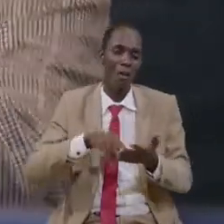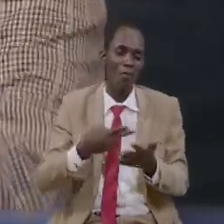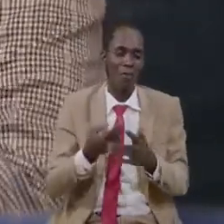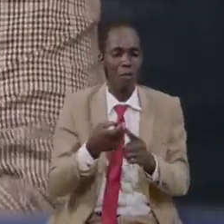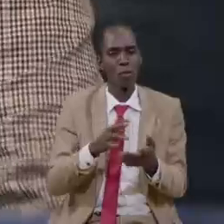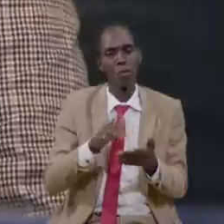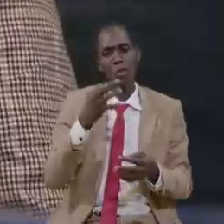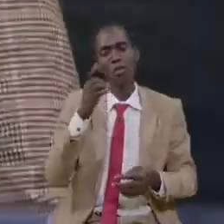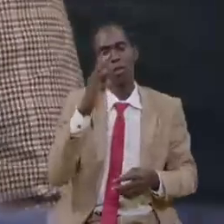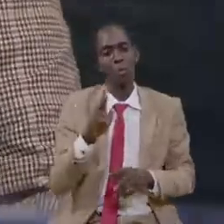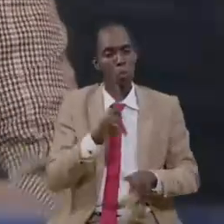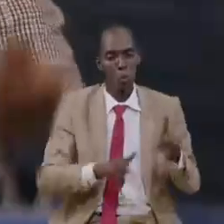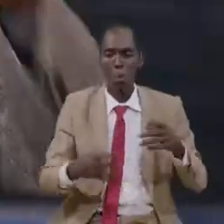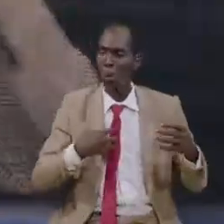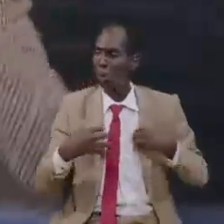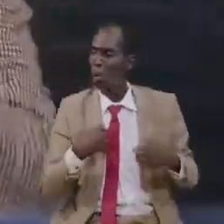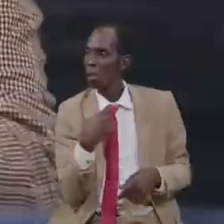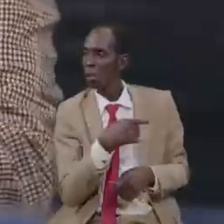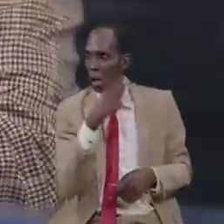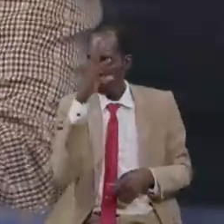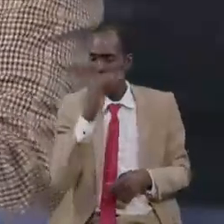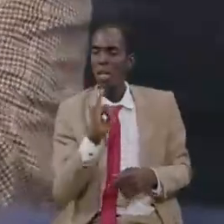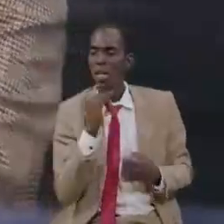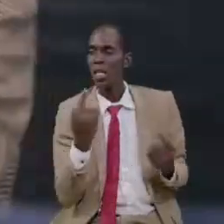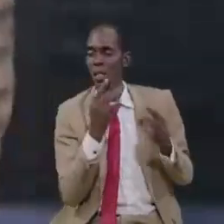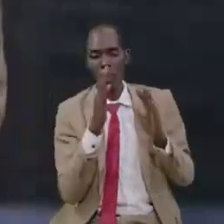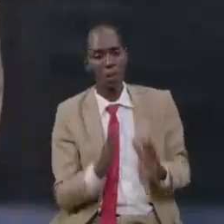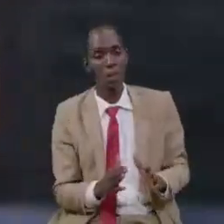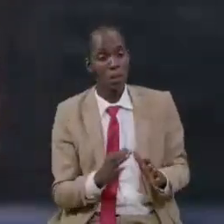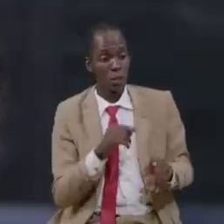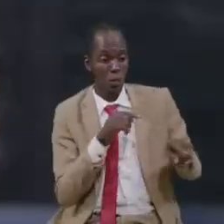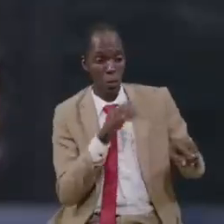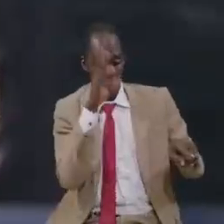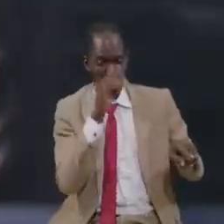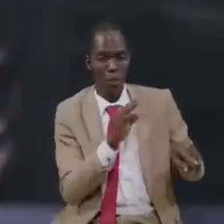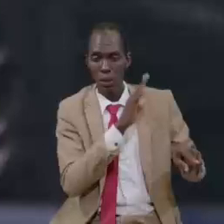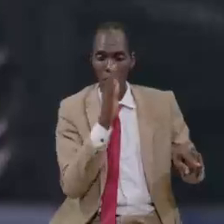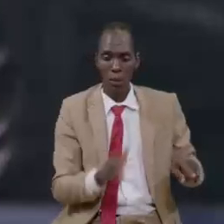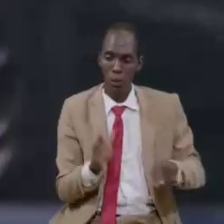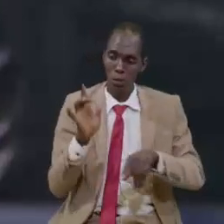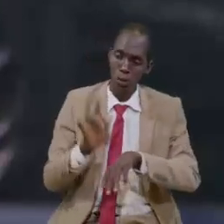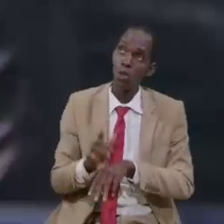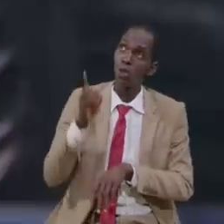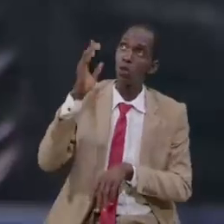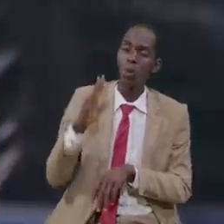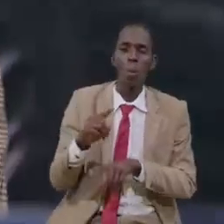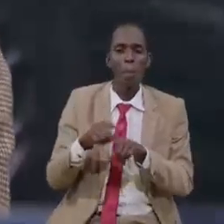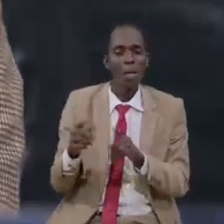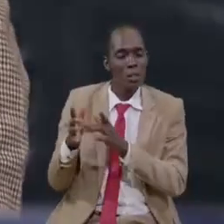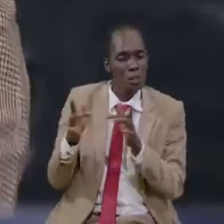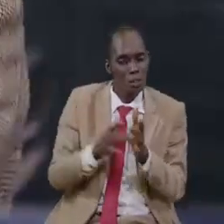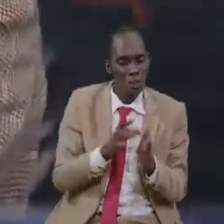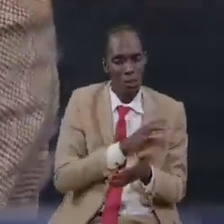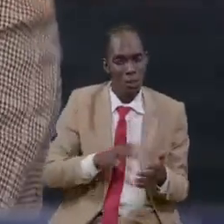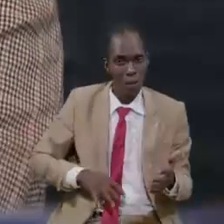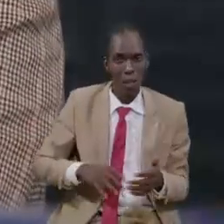No, he didn't reach God. But when Christ Jesus, God himself, when he got